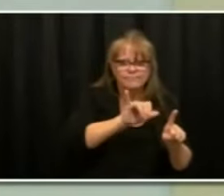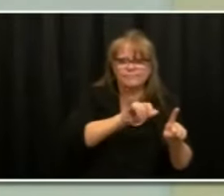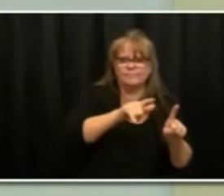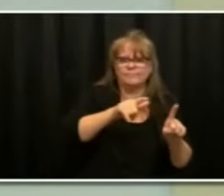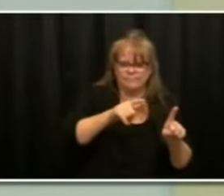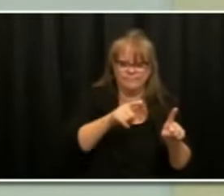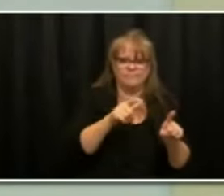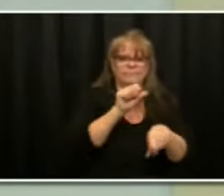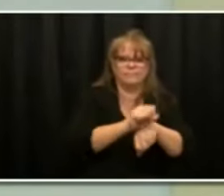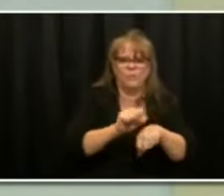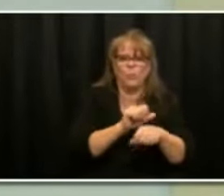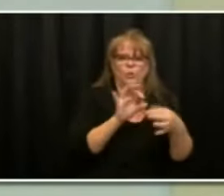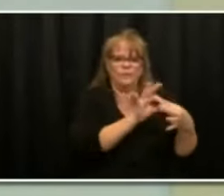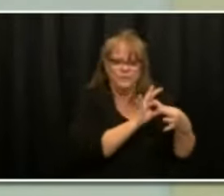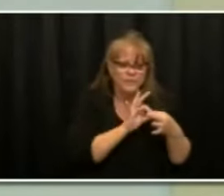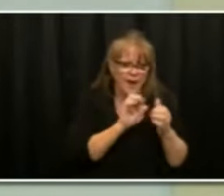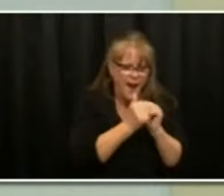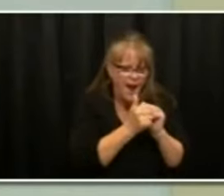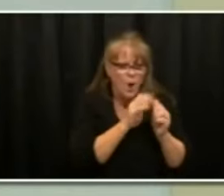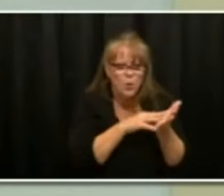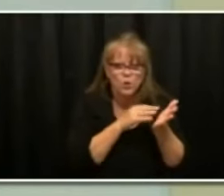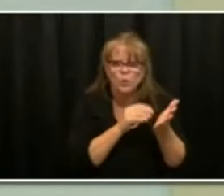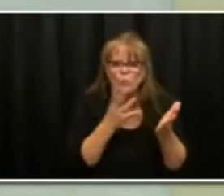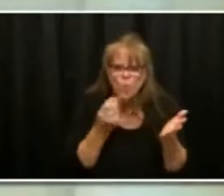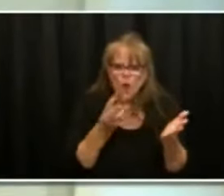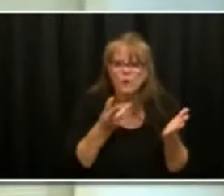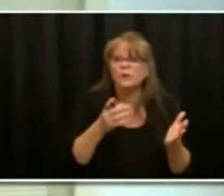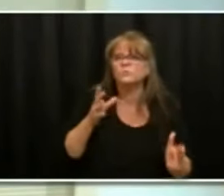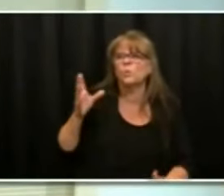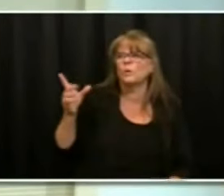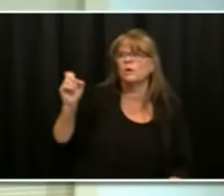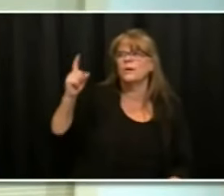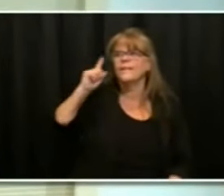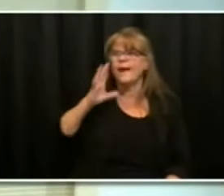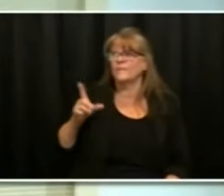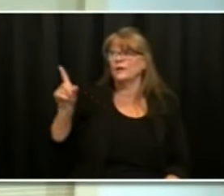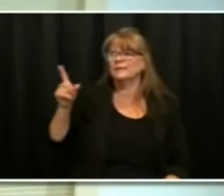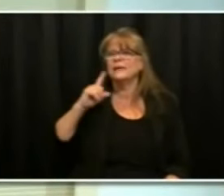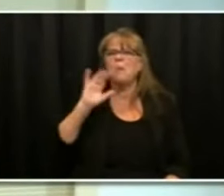we know that it's a reality that we are going to continue to see cases occur.